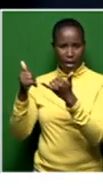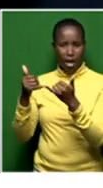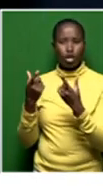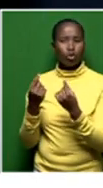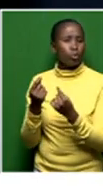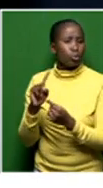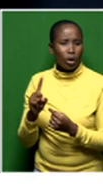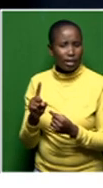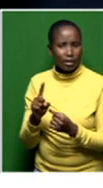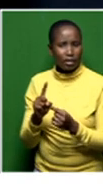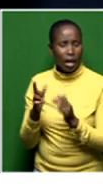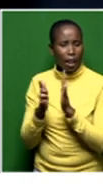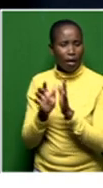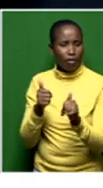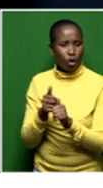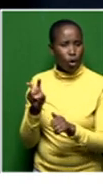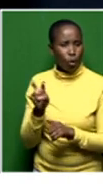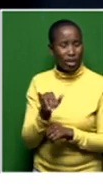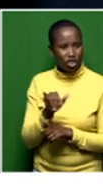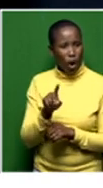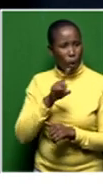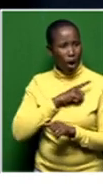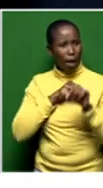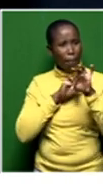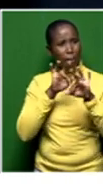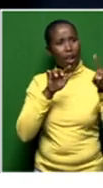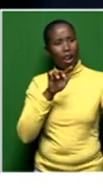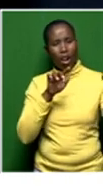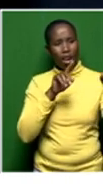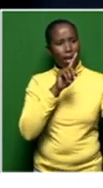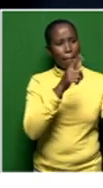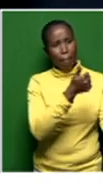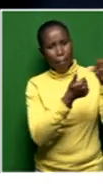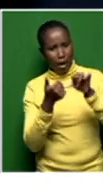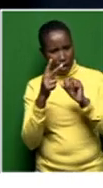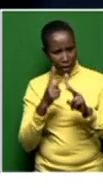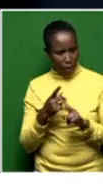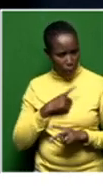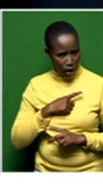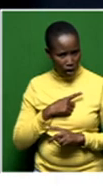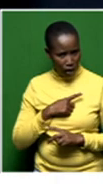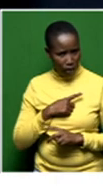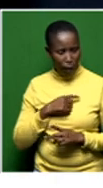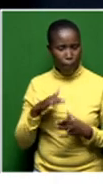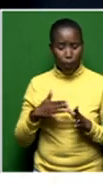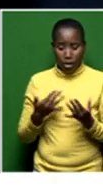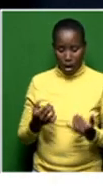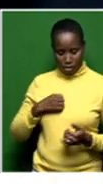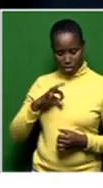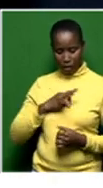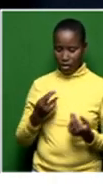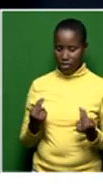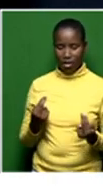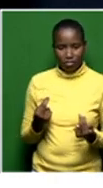to determine why these people should return. I think it is totally insulting for workers at SAA to